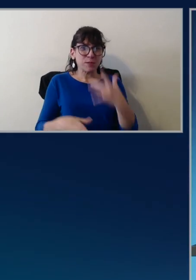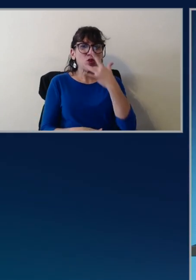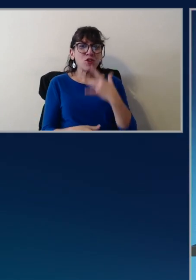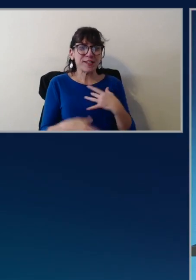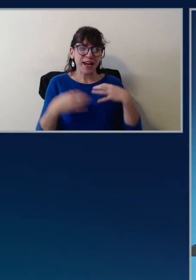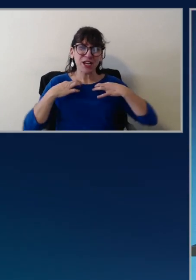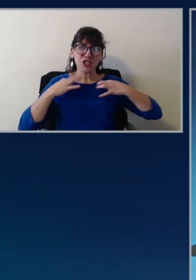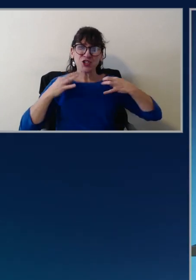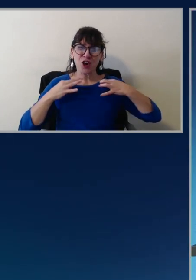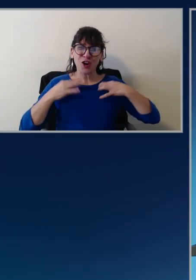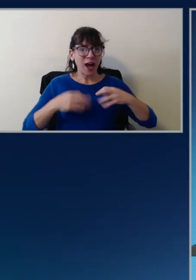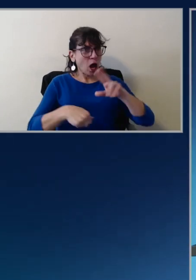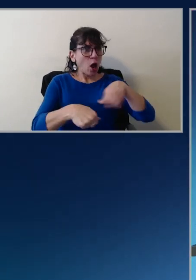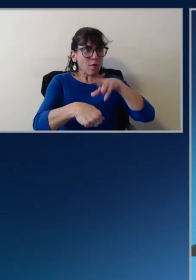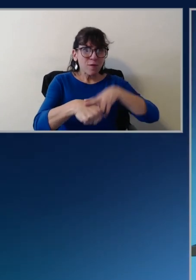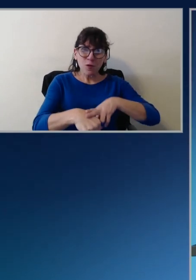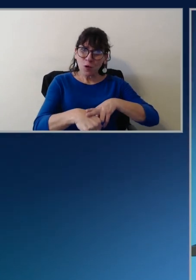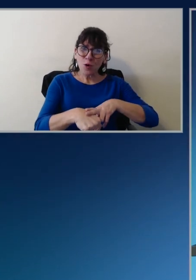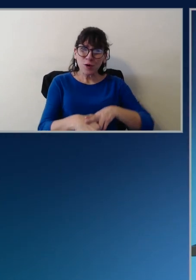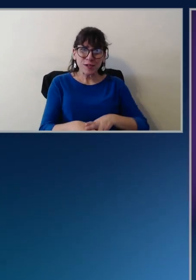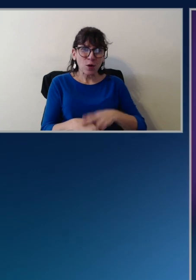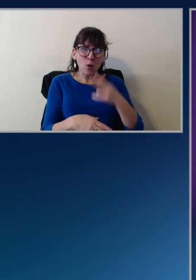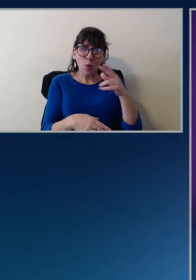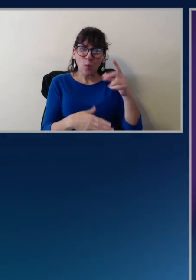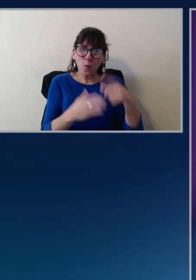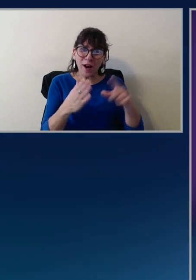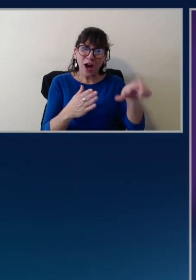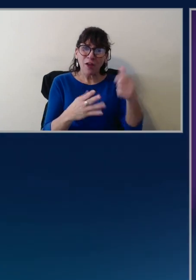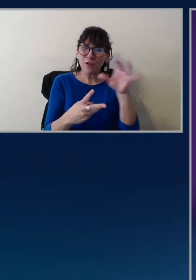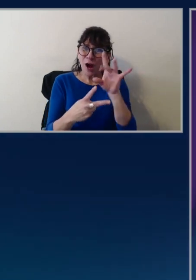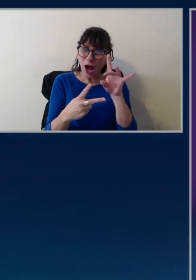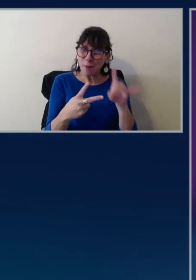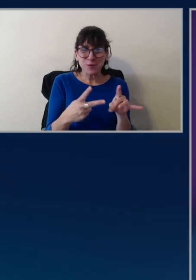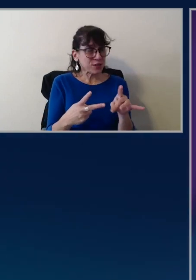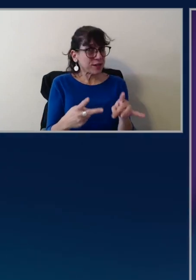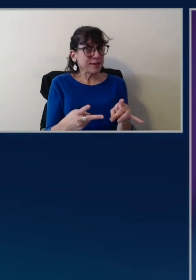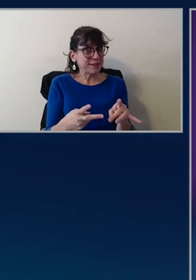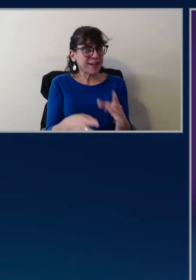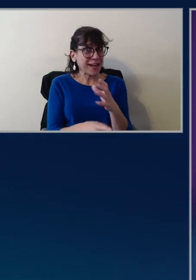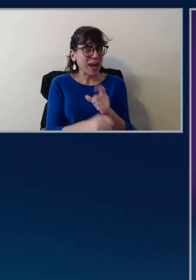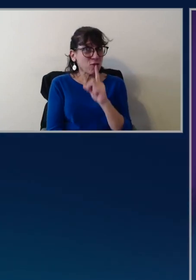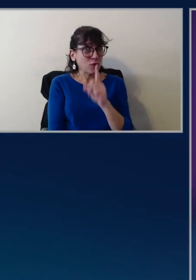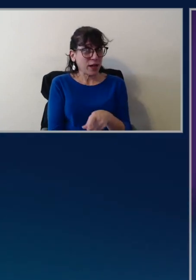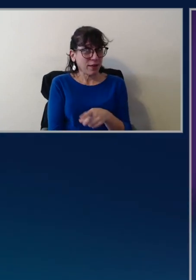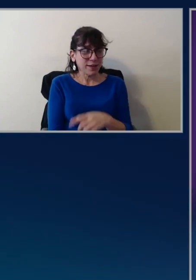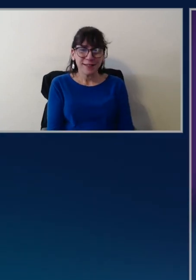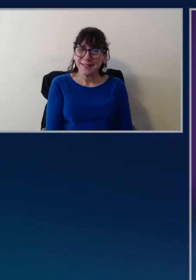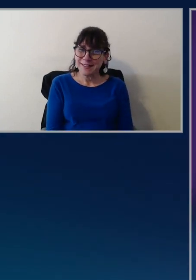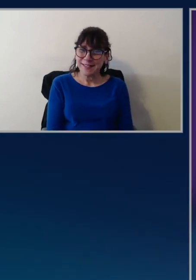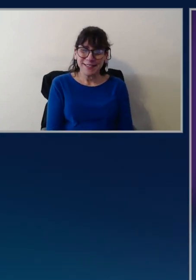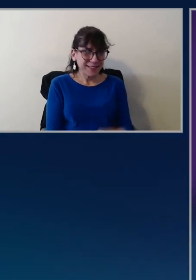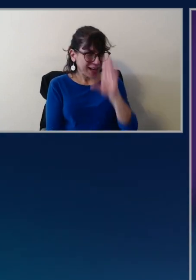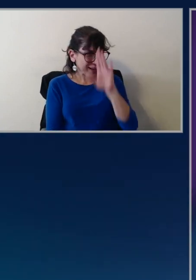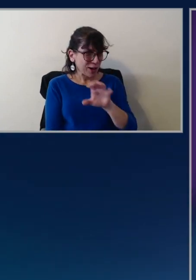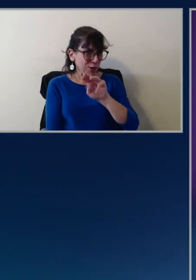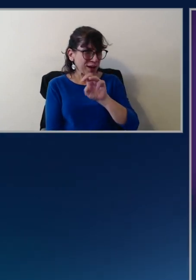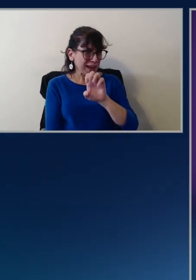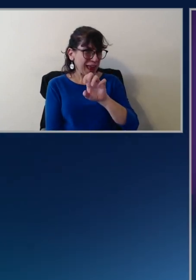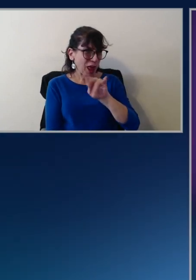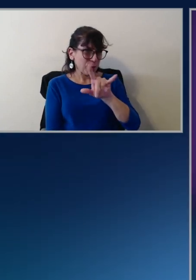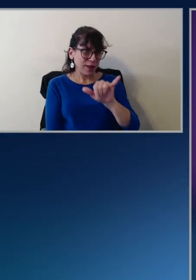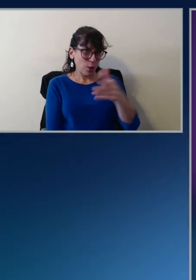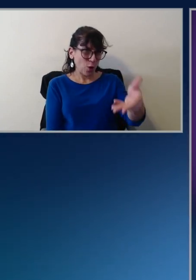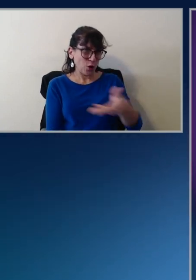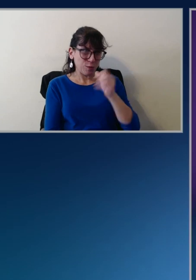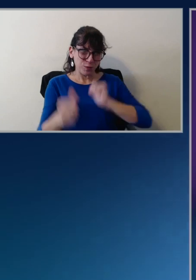course. I mean, what other option is there? Let's be real. Hi, Emily. Welcome to the show. Hi, How are you doing? Darko. Hi,